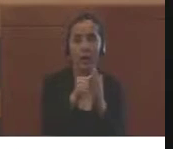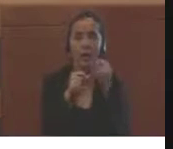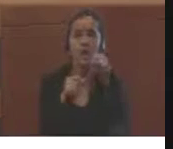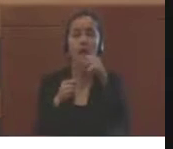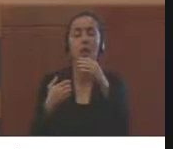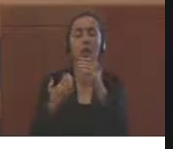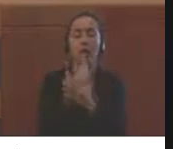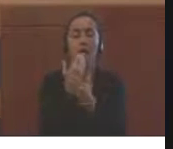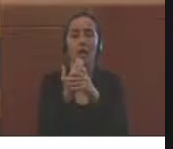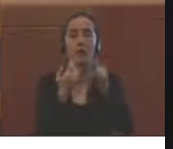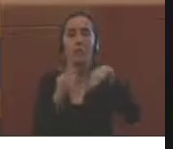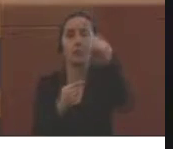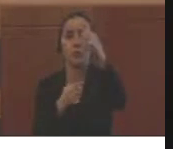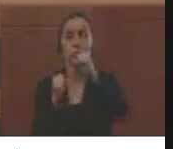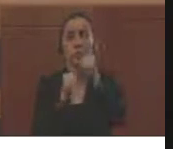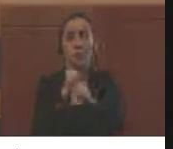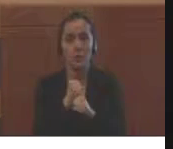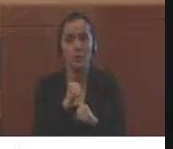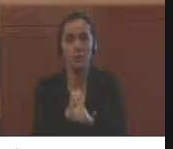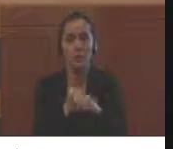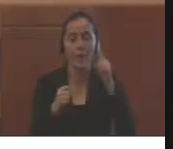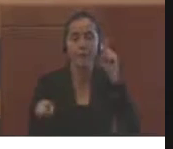Summit.